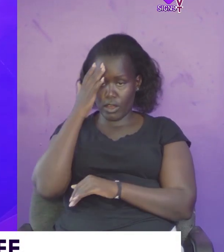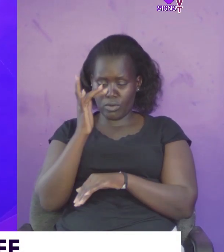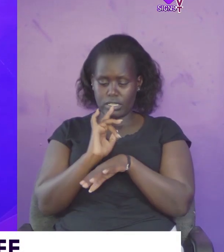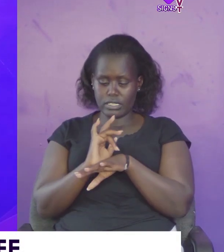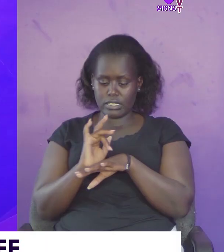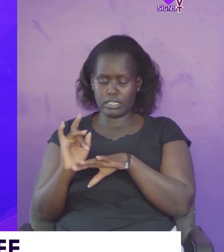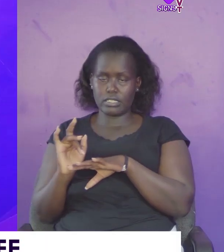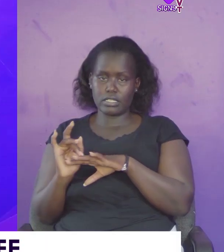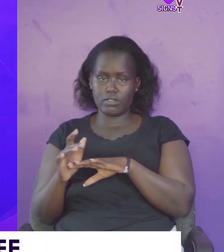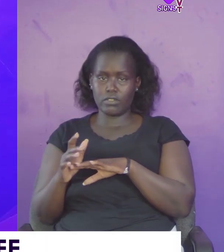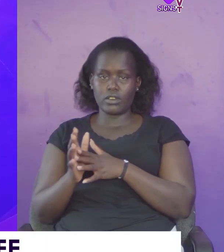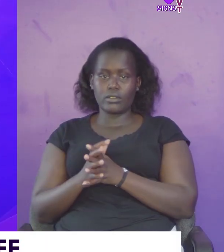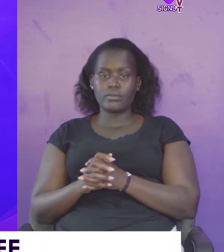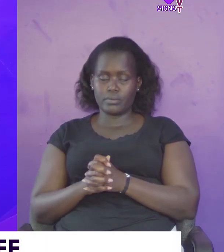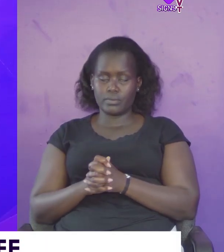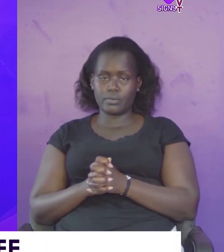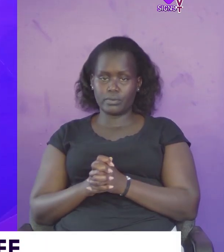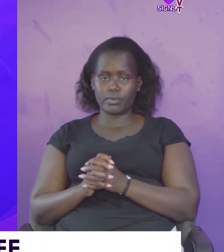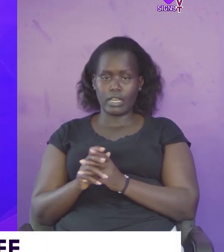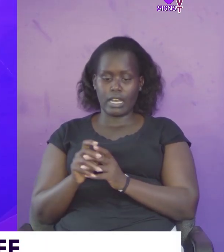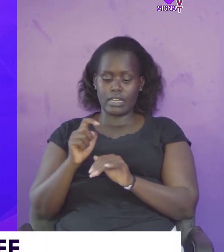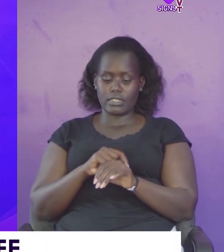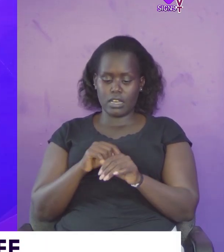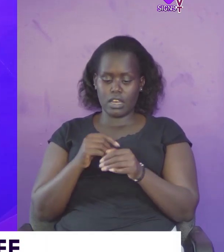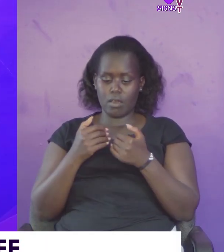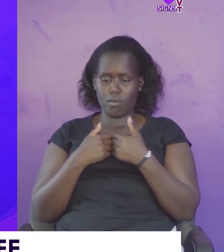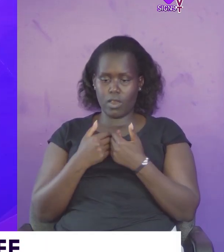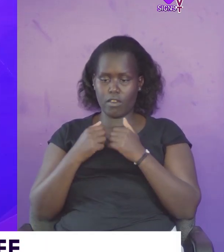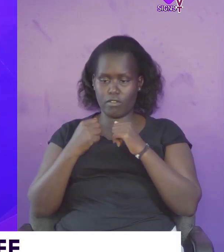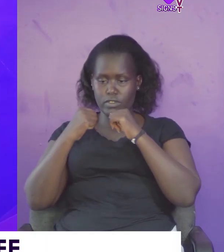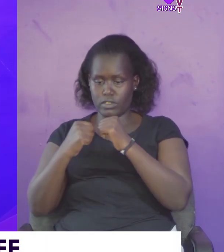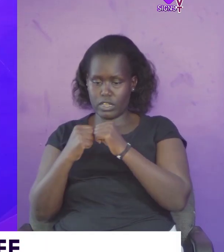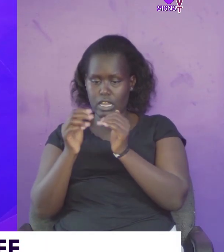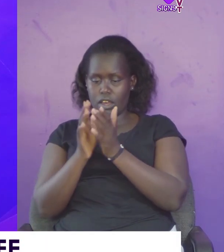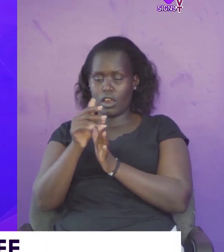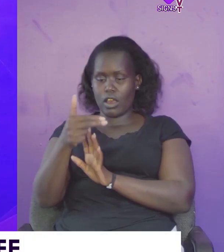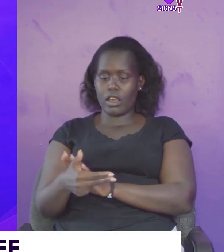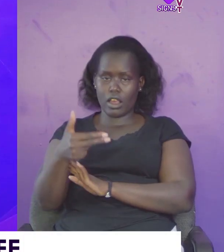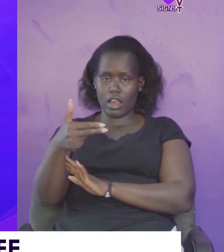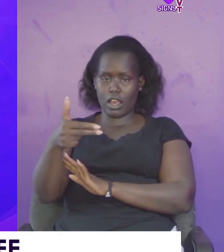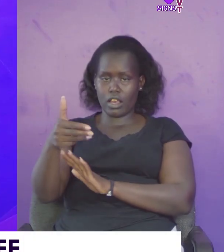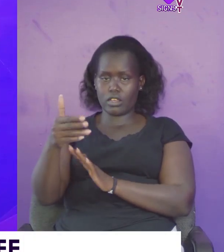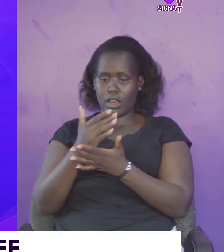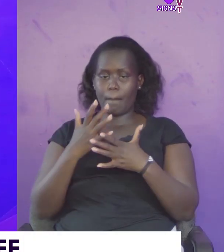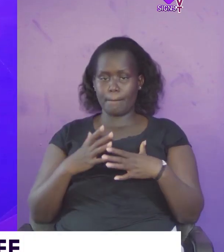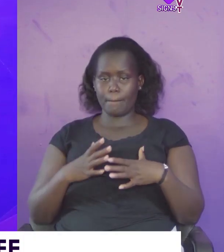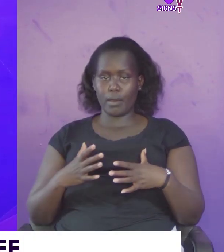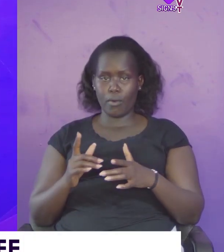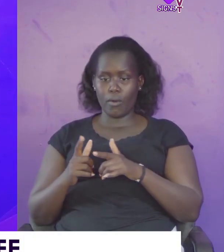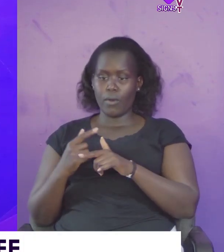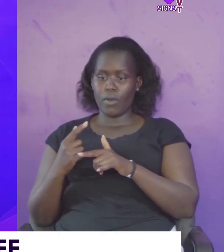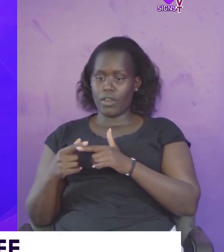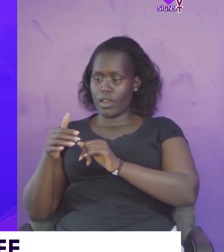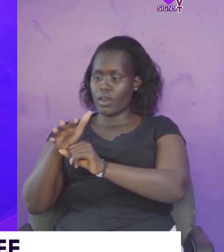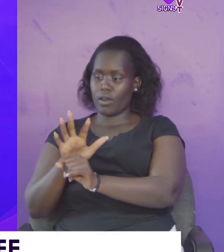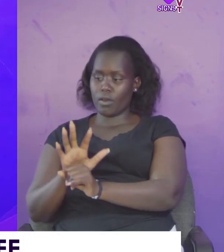sensitive to strength. Whenever there is strength, whenever there is a rising up of some people, then oppression